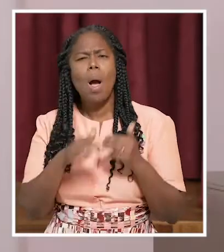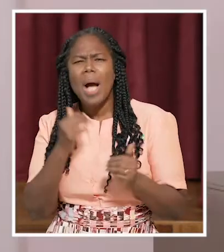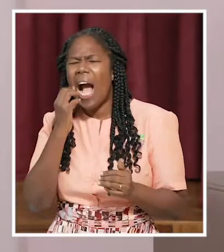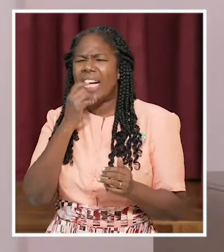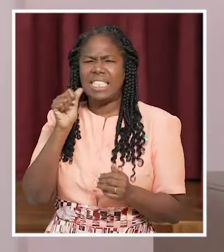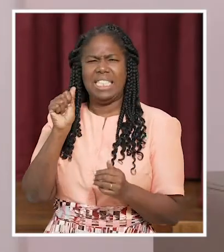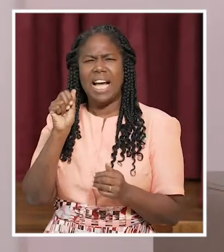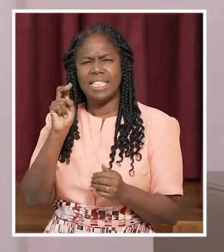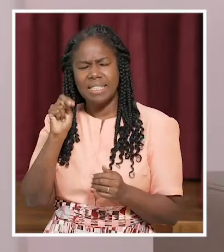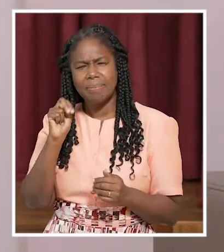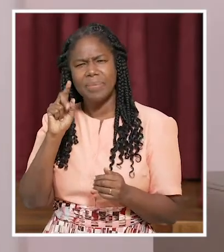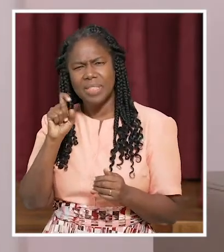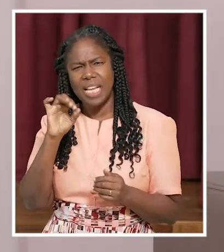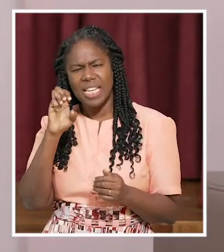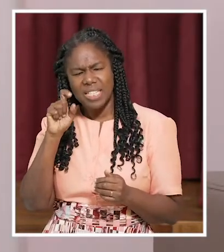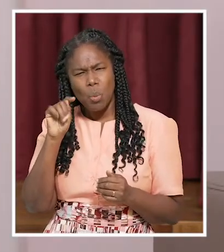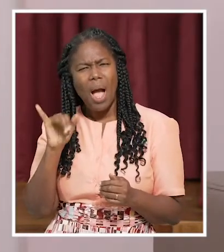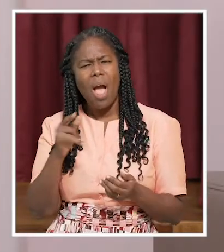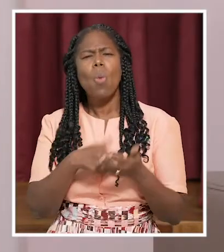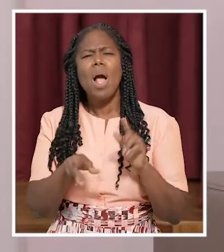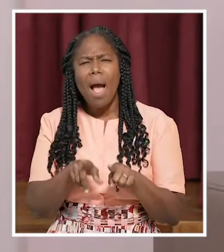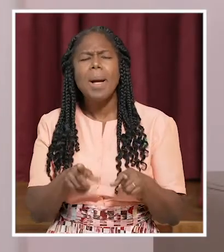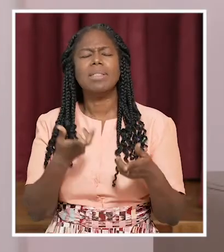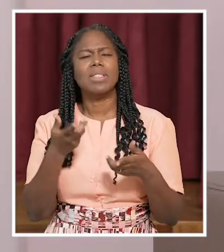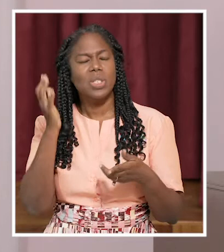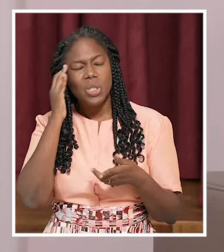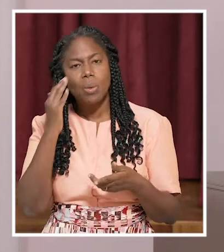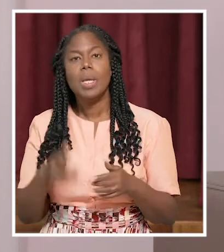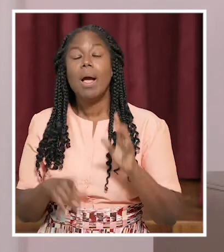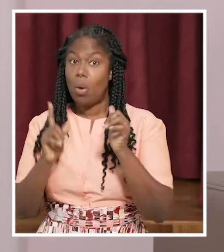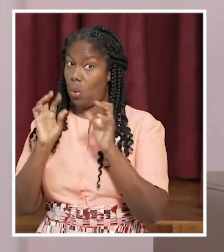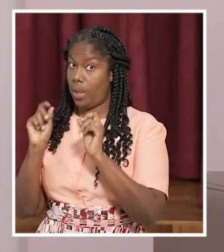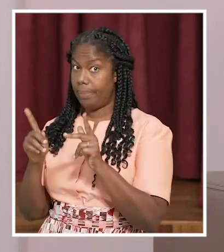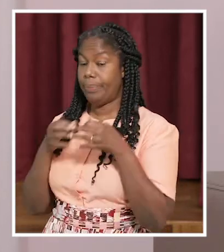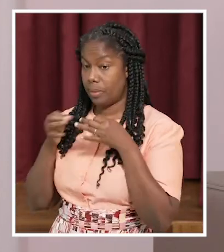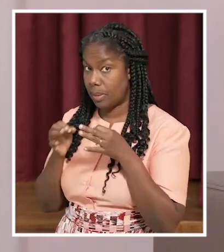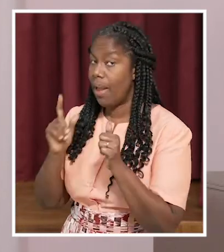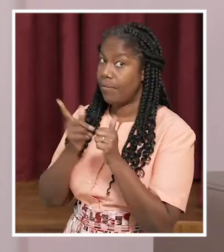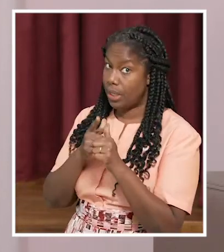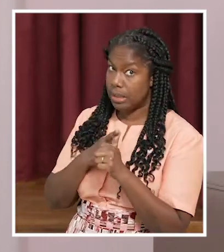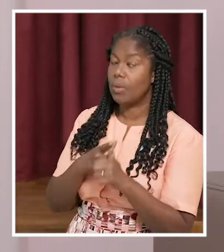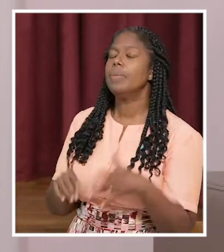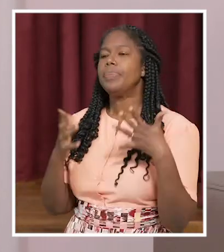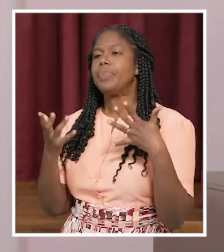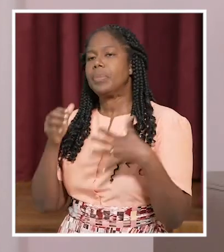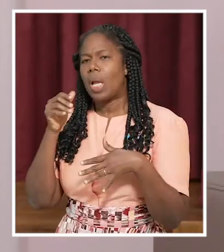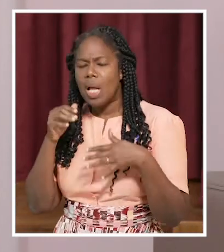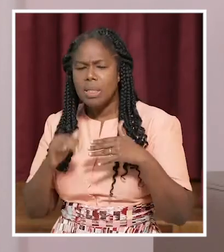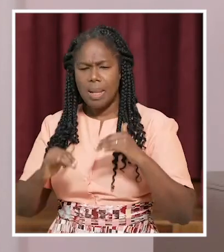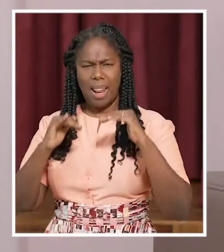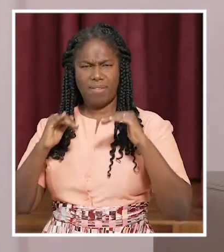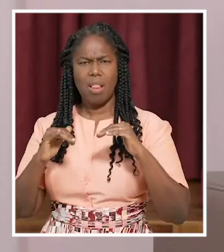must clarify that a certain level of anxiety is totally normal, and we all experience it, and it's part of life, and we deal with it and we